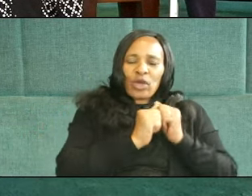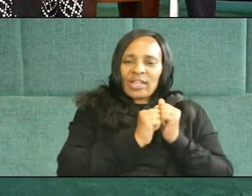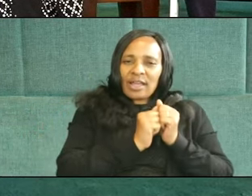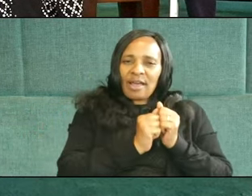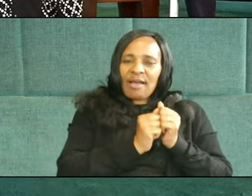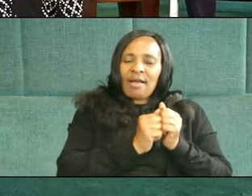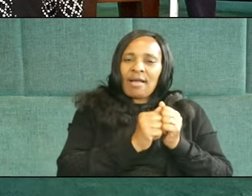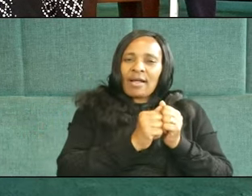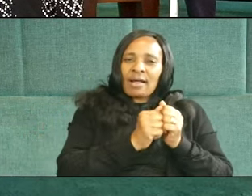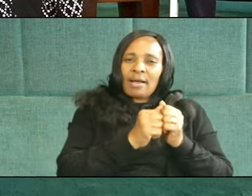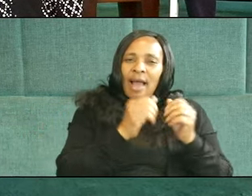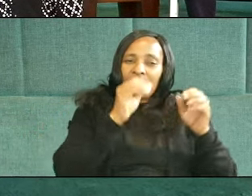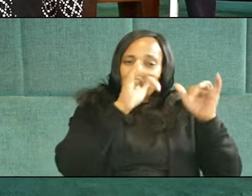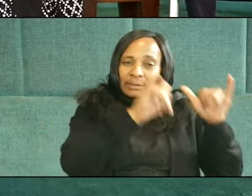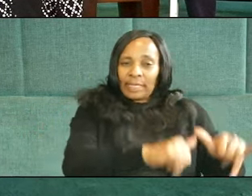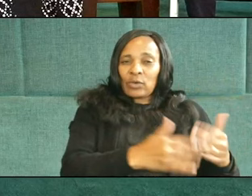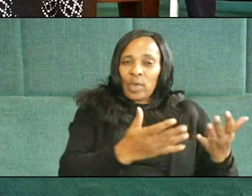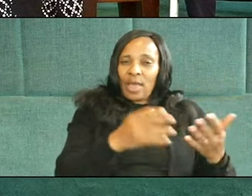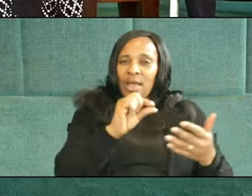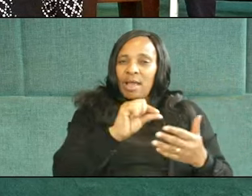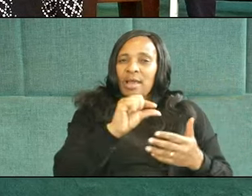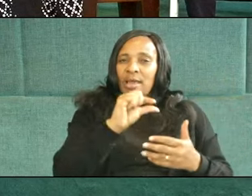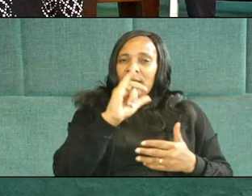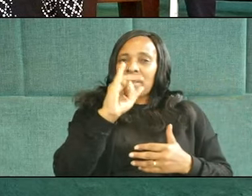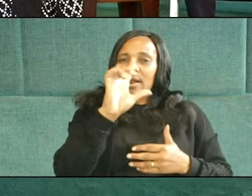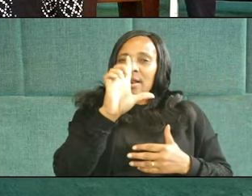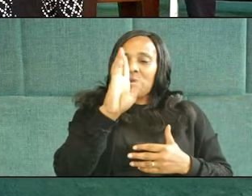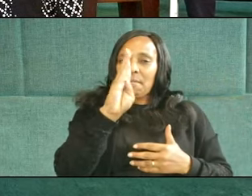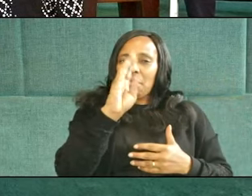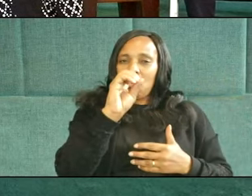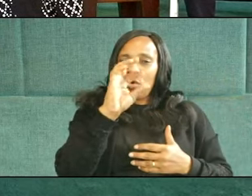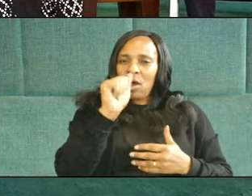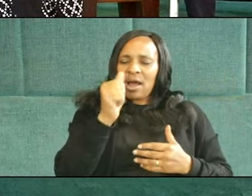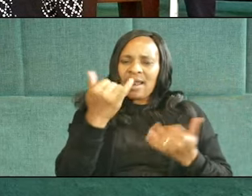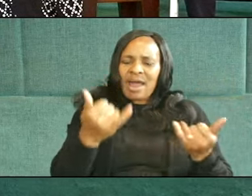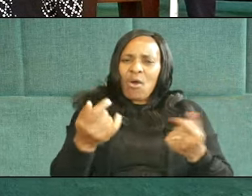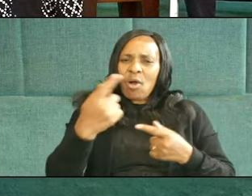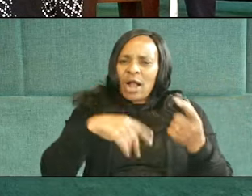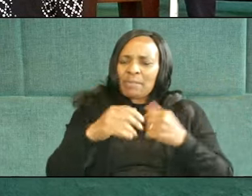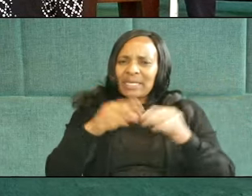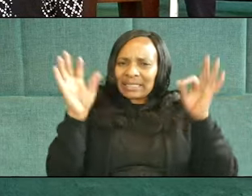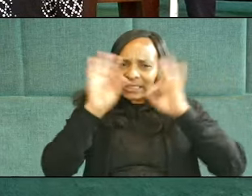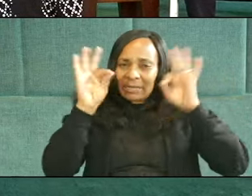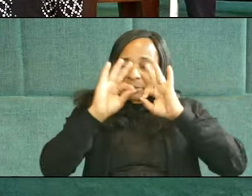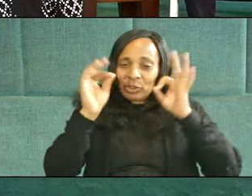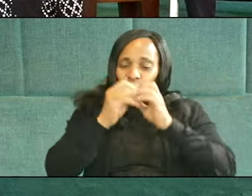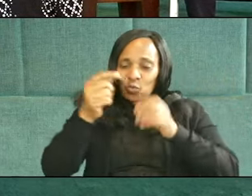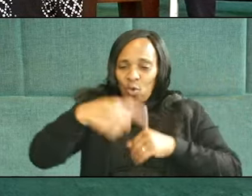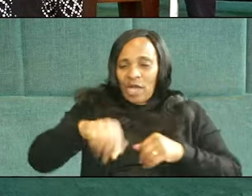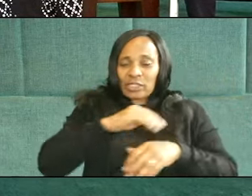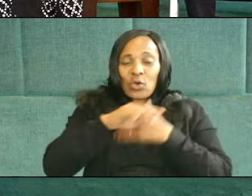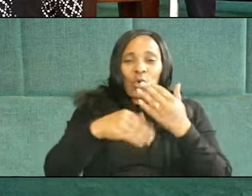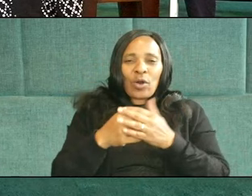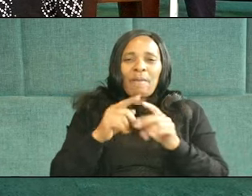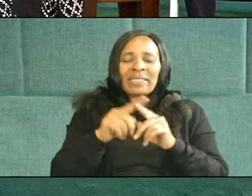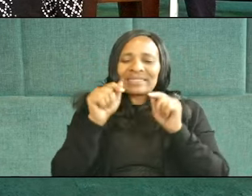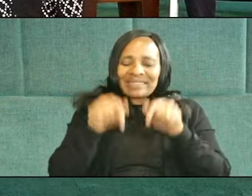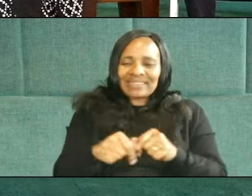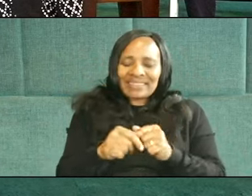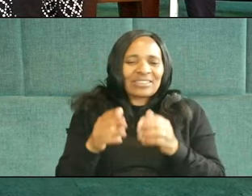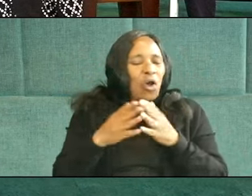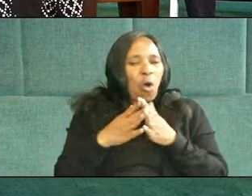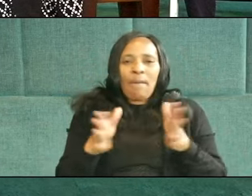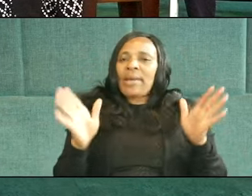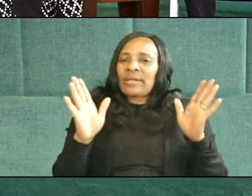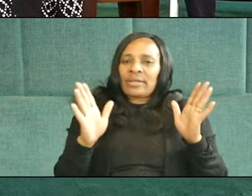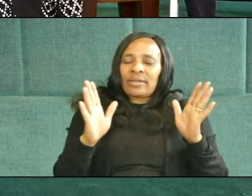Gilboa." Okay. Now, this might come as a surprise for some of us, but this very place, there's something